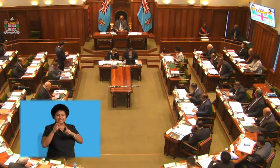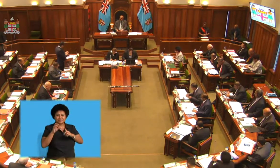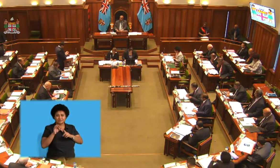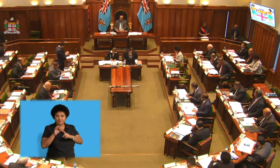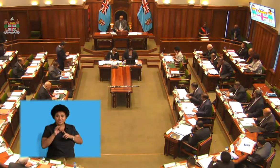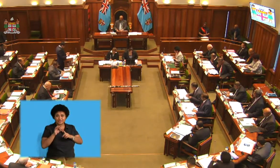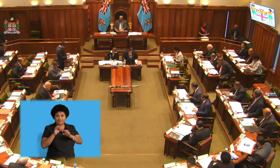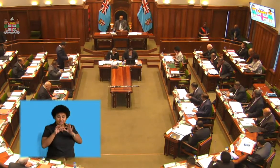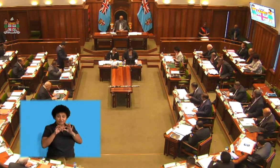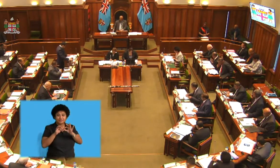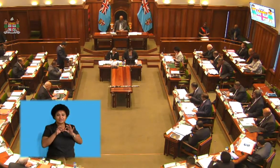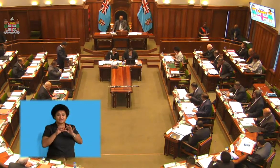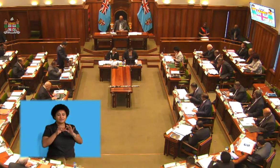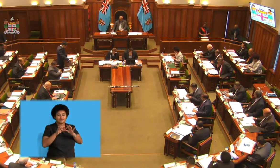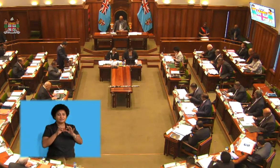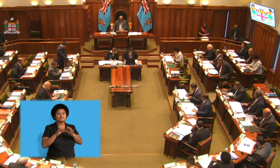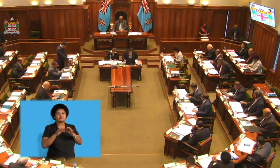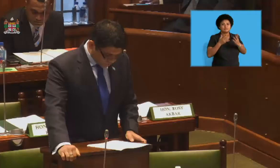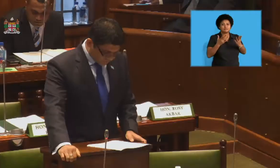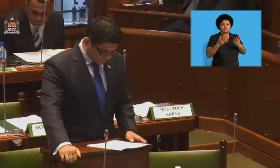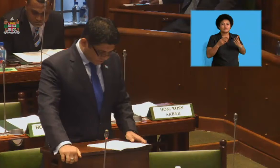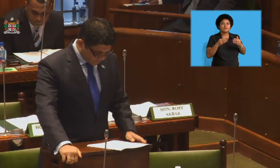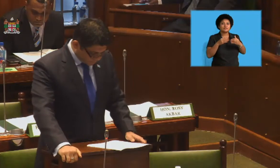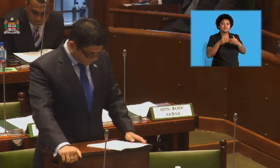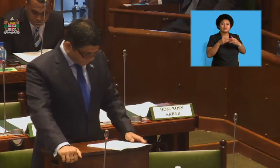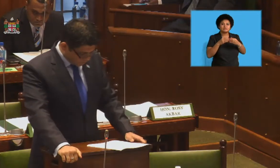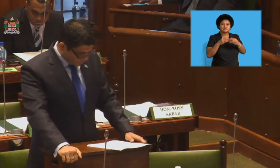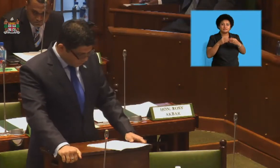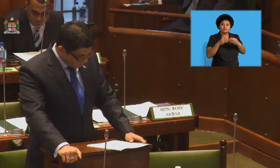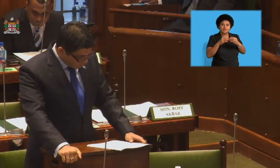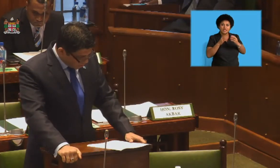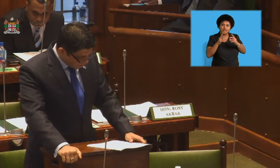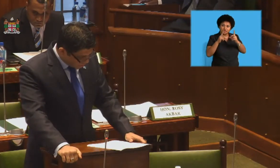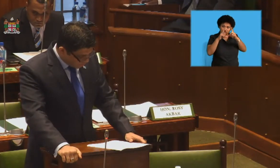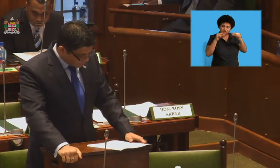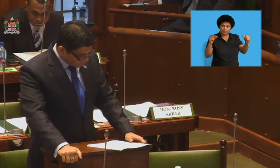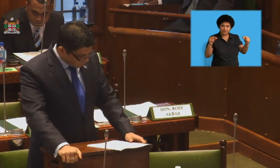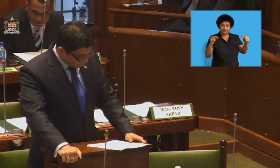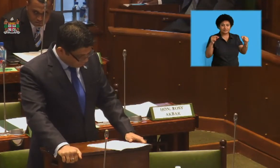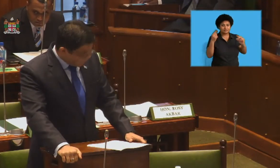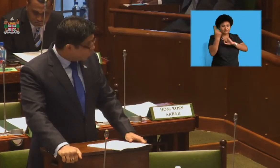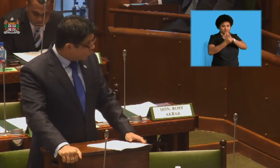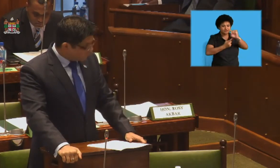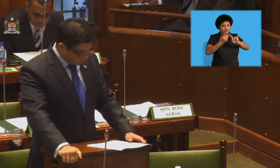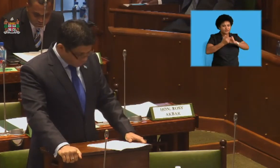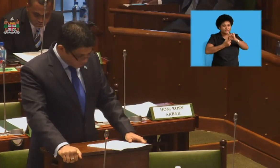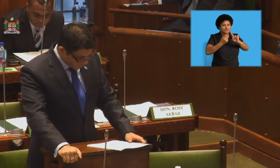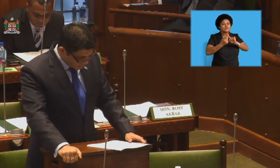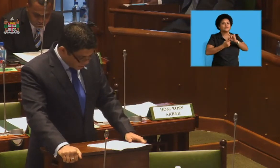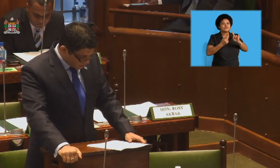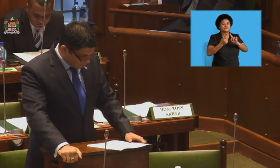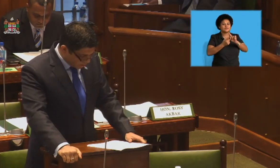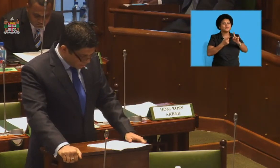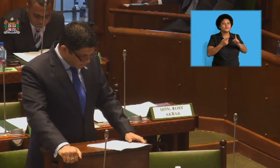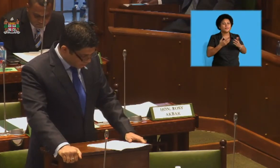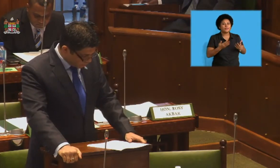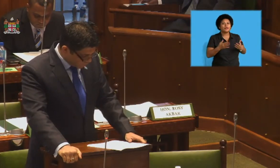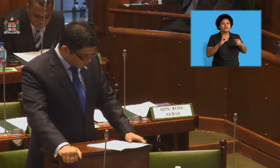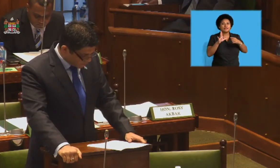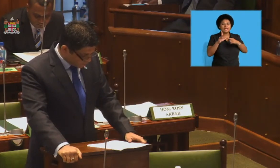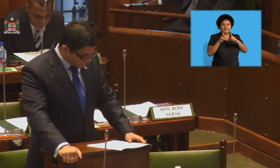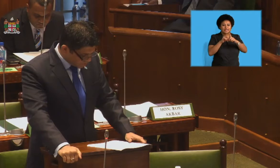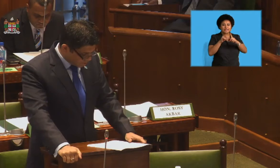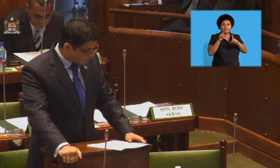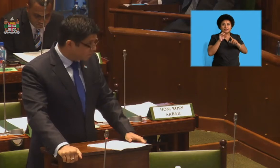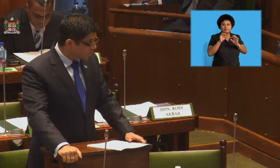Yokohama, Japan, from the 4th to the 7th of May 2017. As part of and alongside the ADB annual